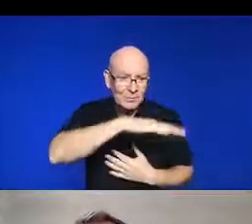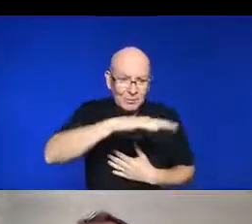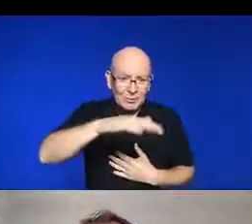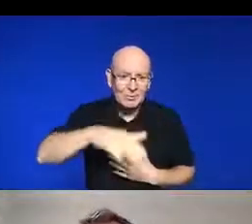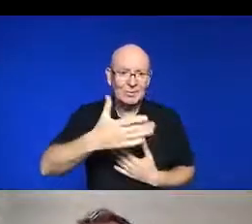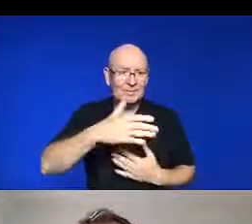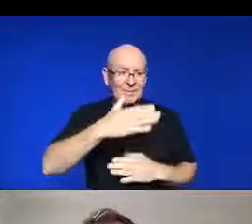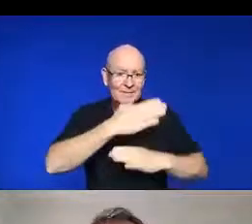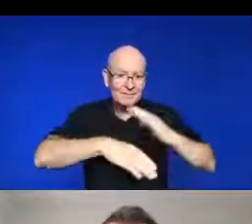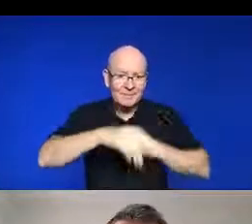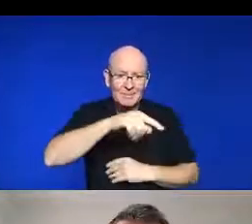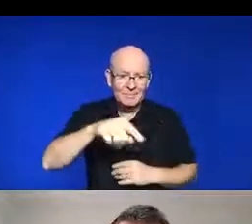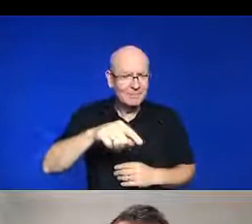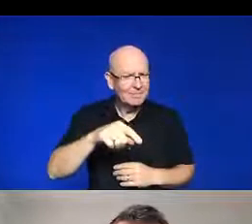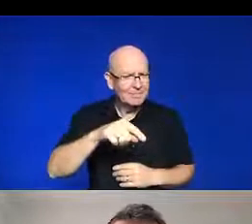service